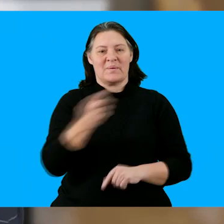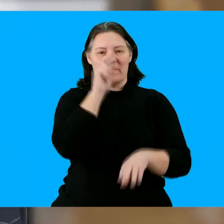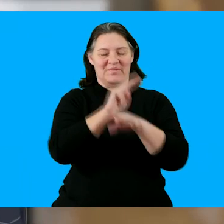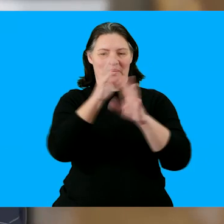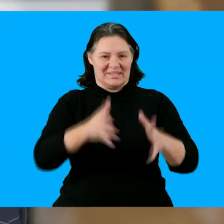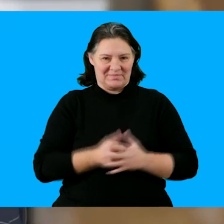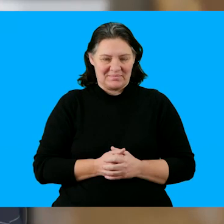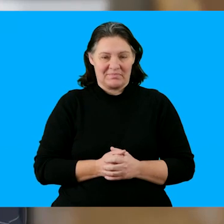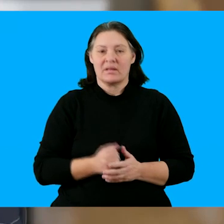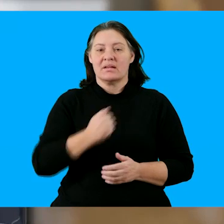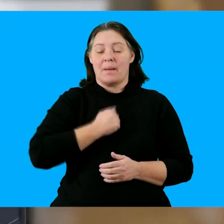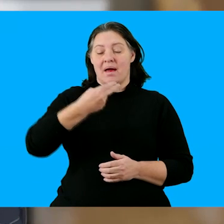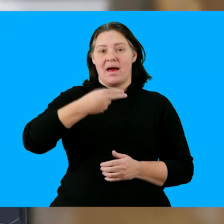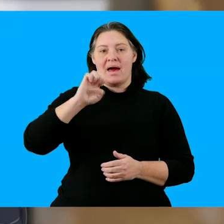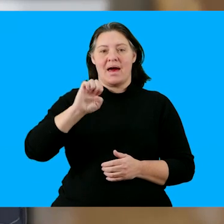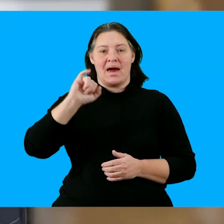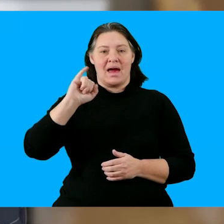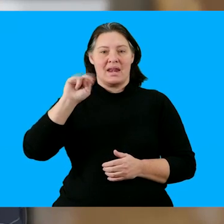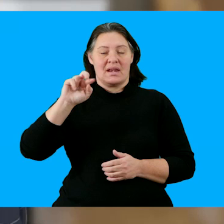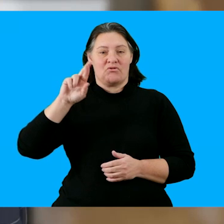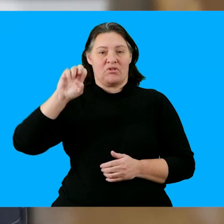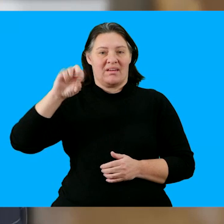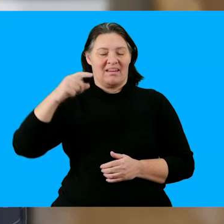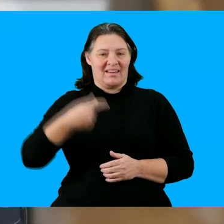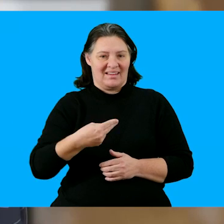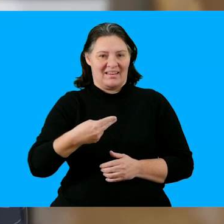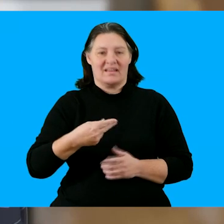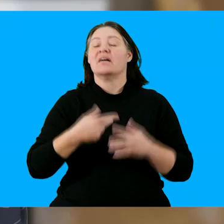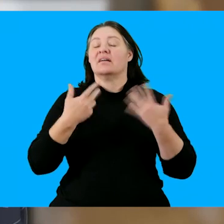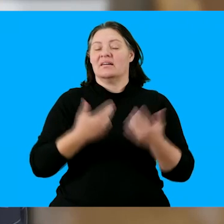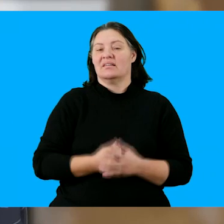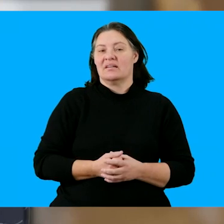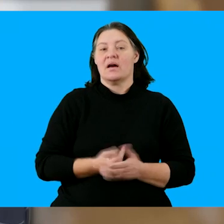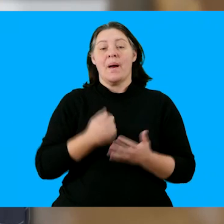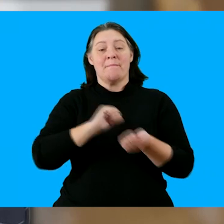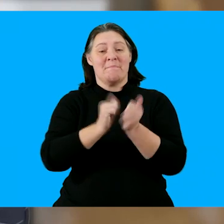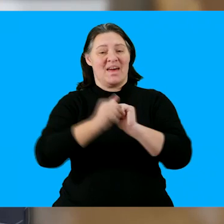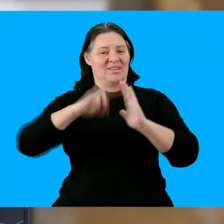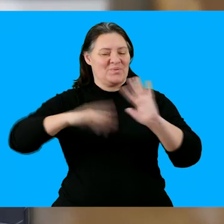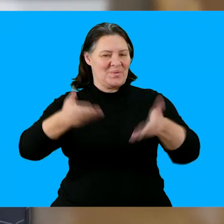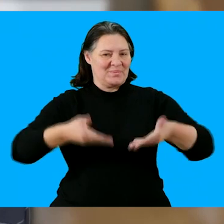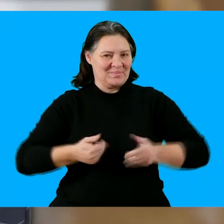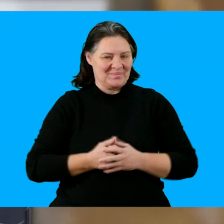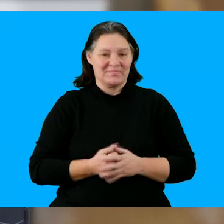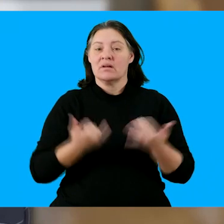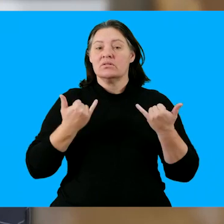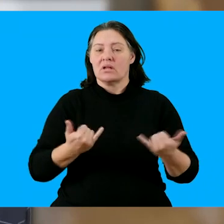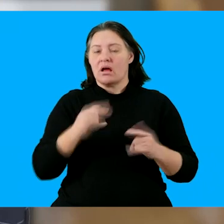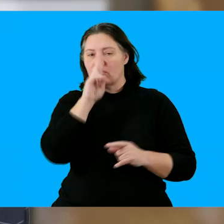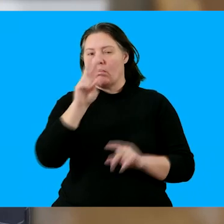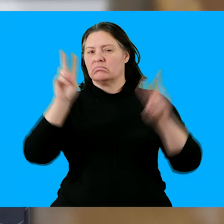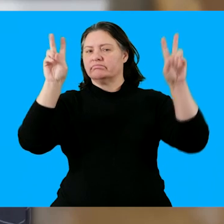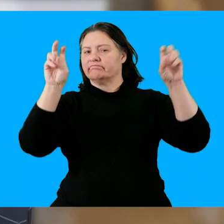Good day to all our viewers out there. My name is Heinrich Neethling and welcome to Mathematical Literacy. In today's lesson, we'll be looking at the